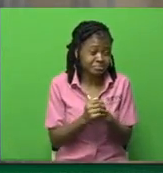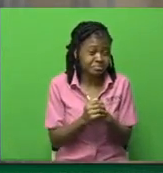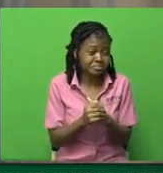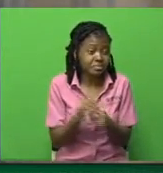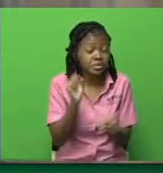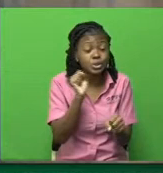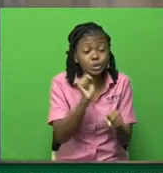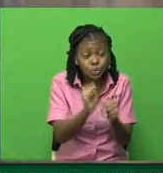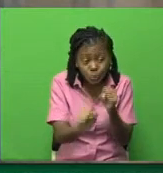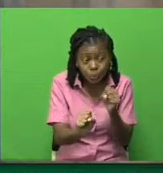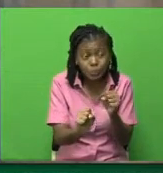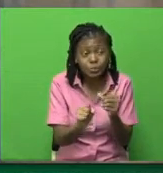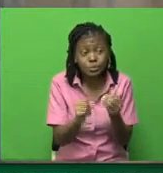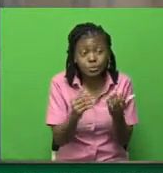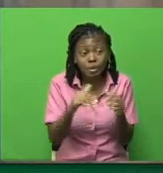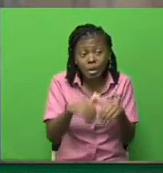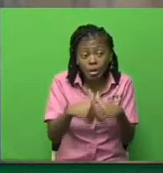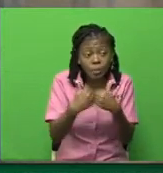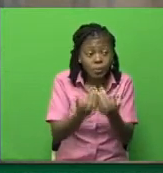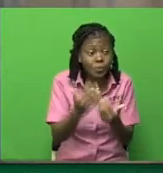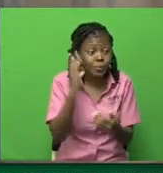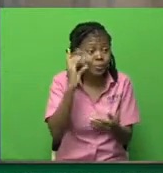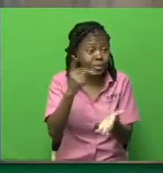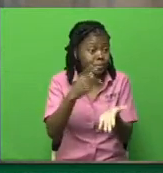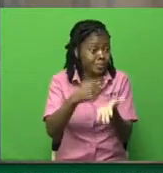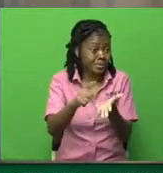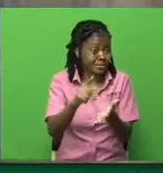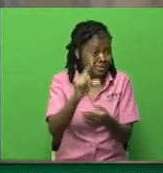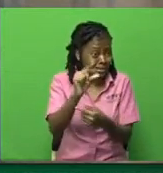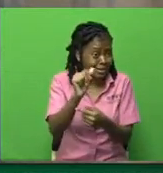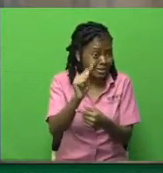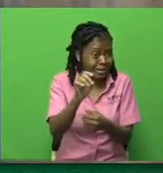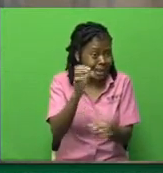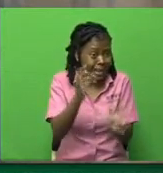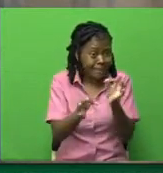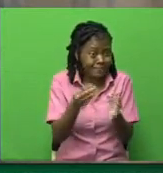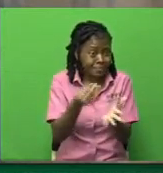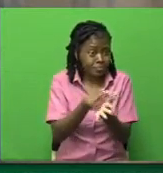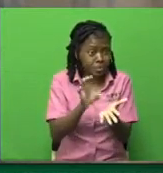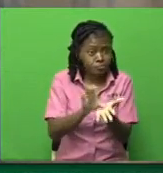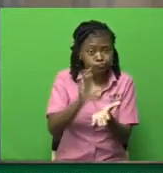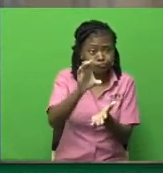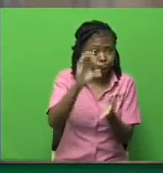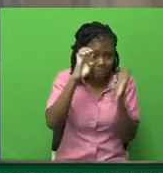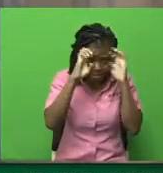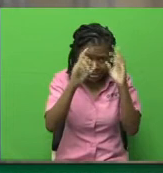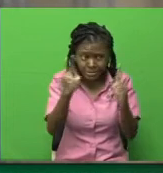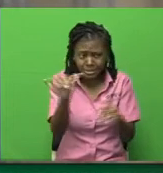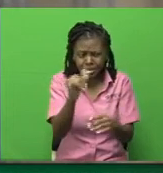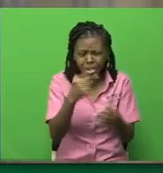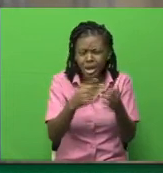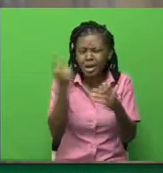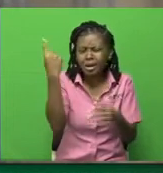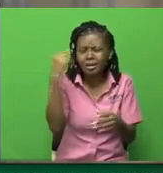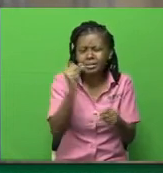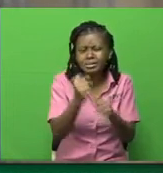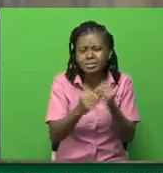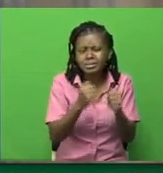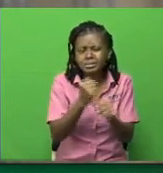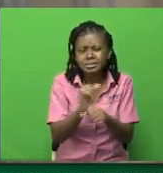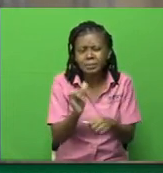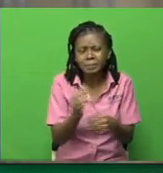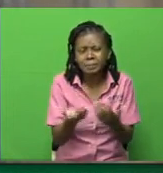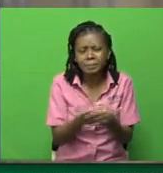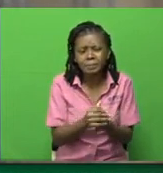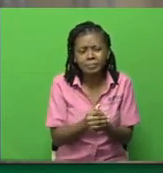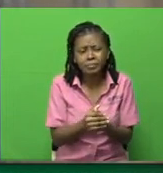money going to come from for this increased Minister's talking about how exactly does government intend to fund this expansion of the gate program will they